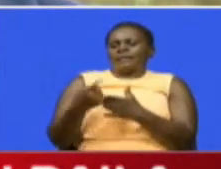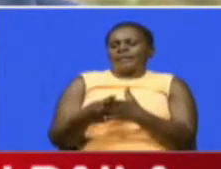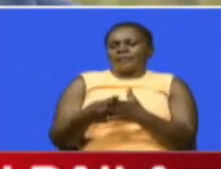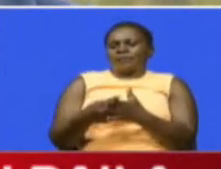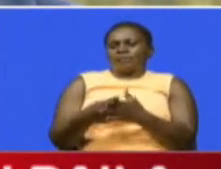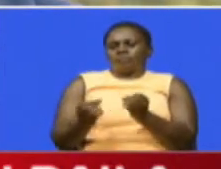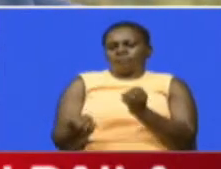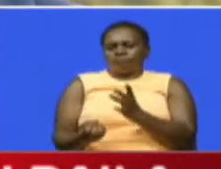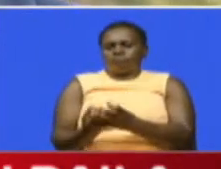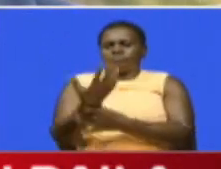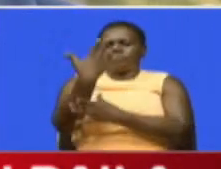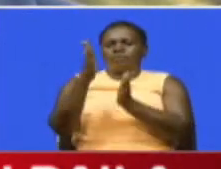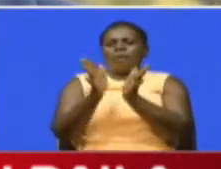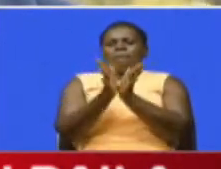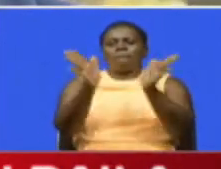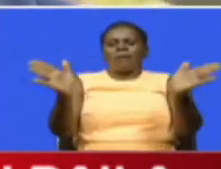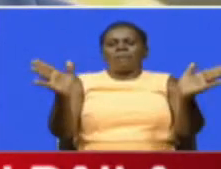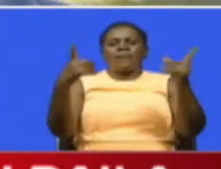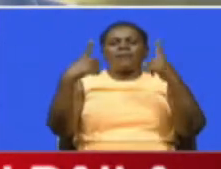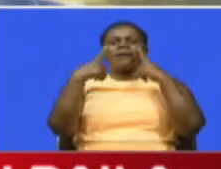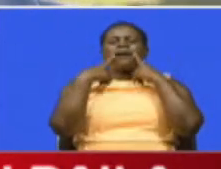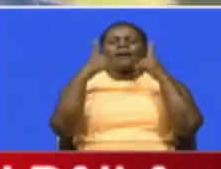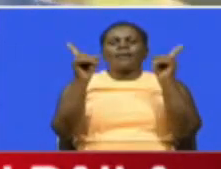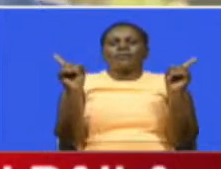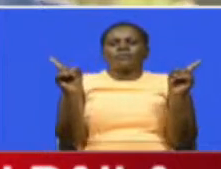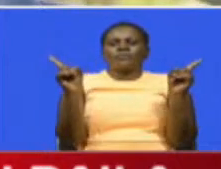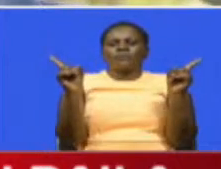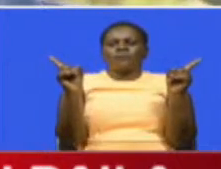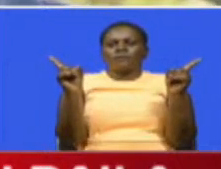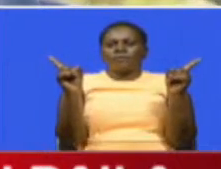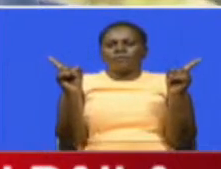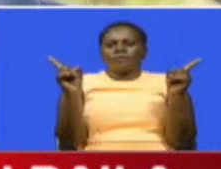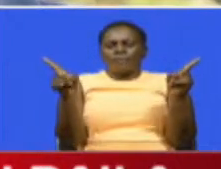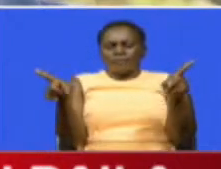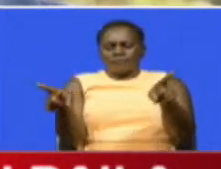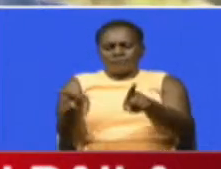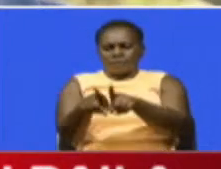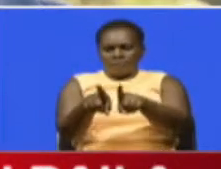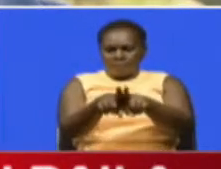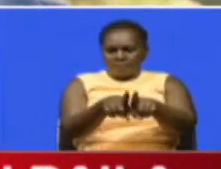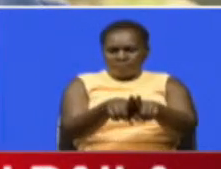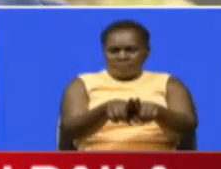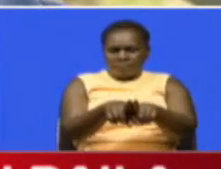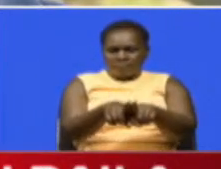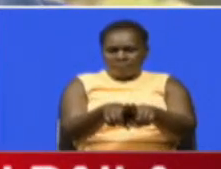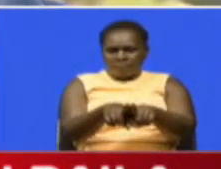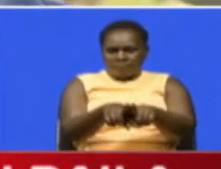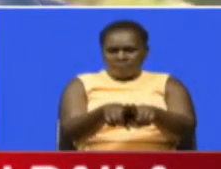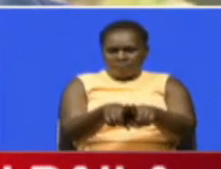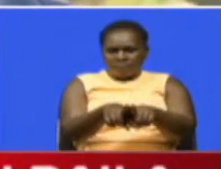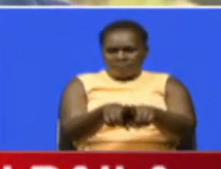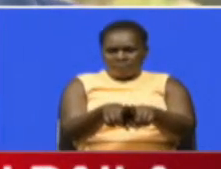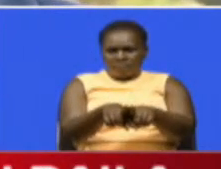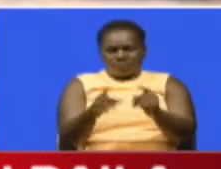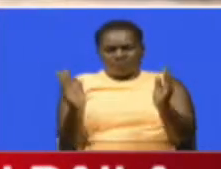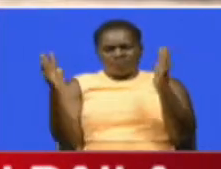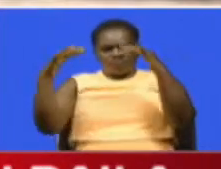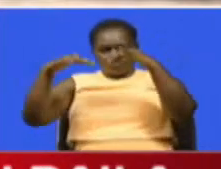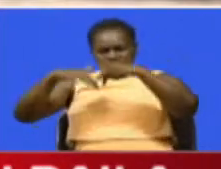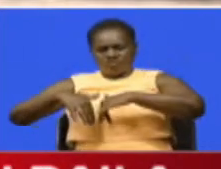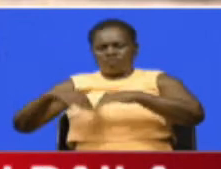it, make it public, and we will then convene a